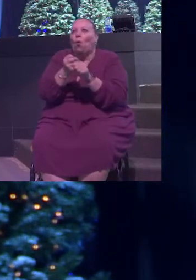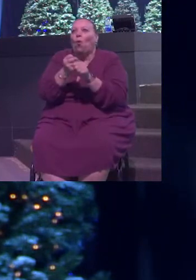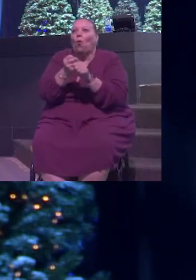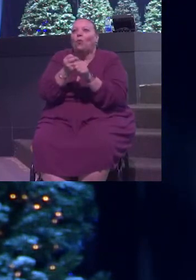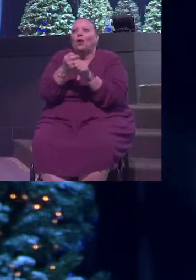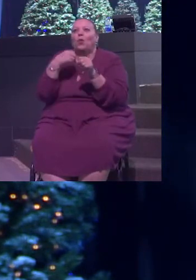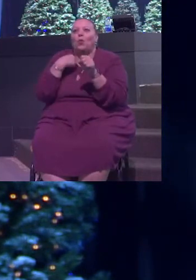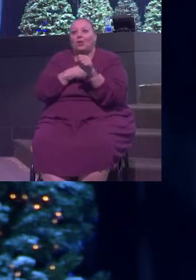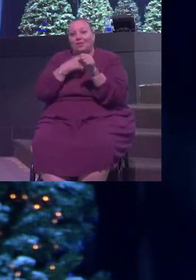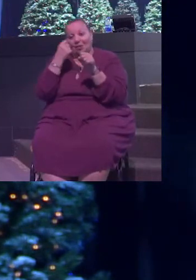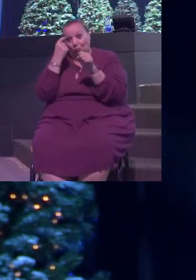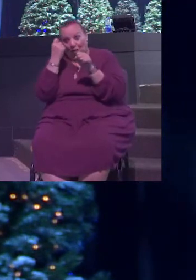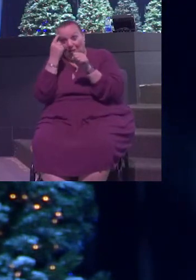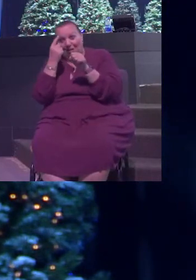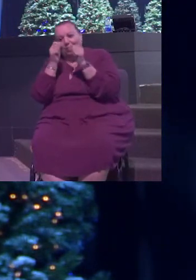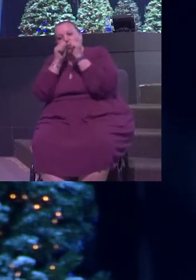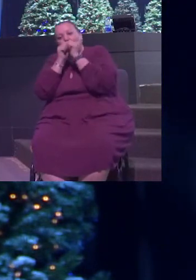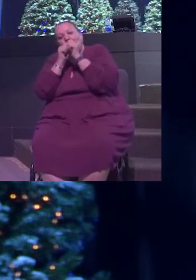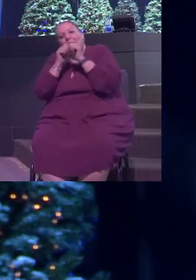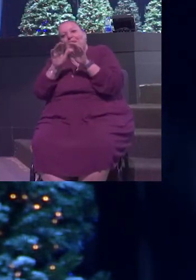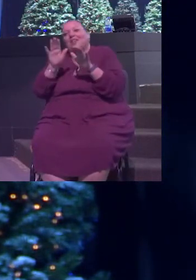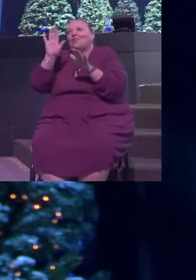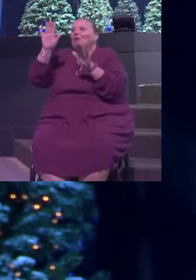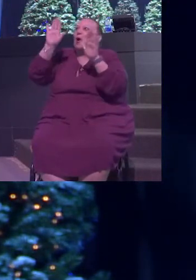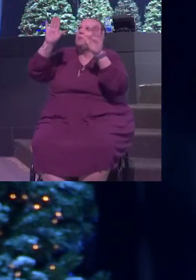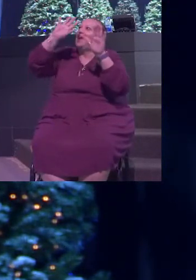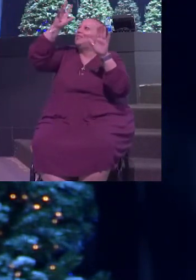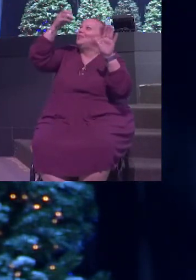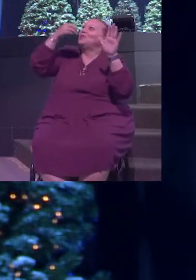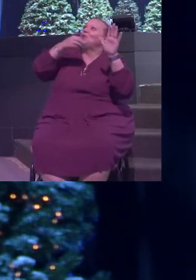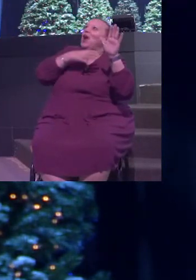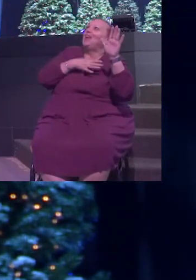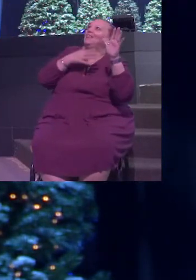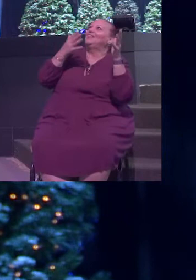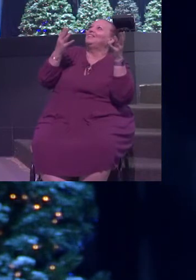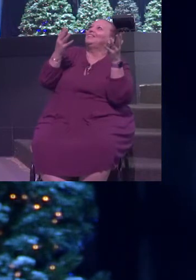just blessings of your amazing grace,